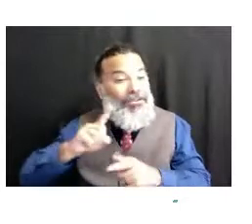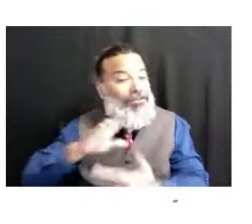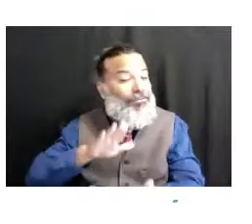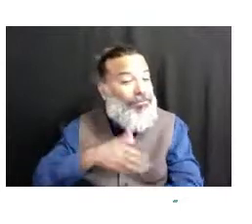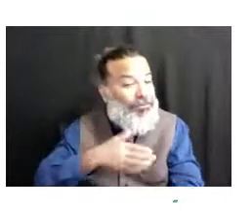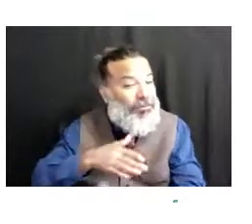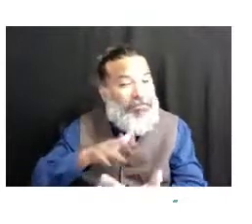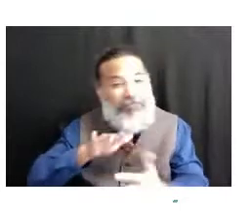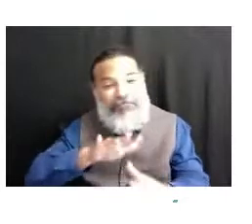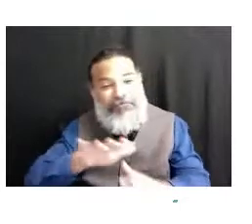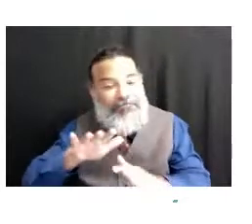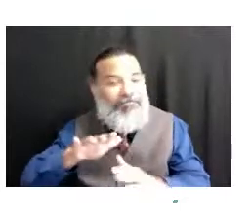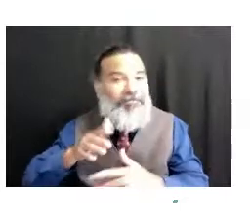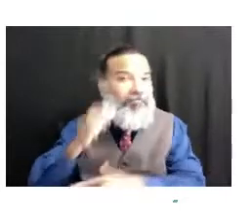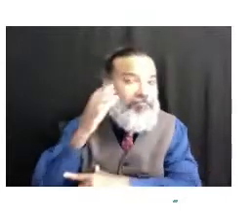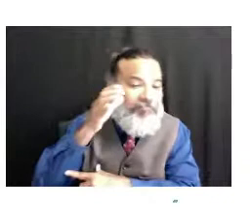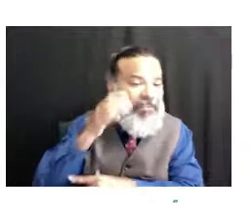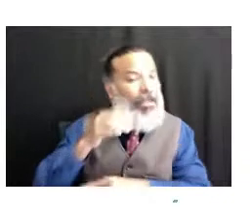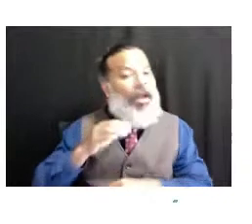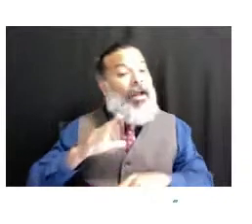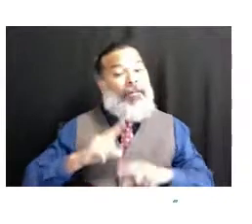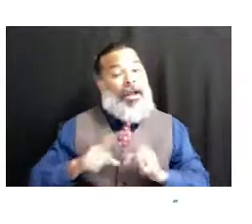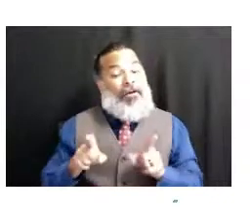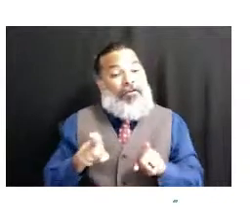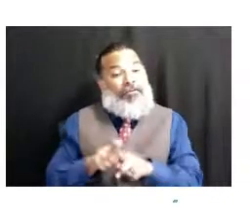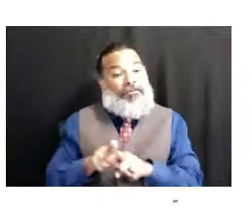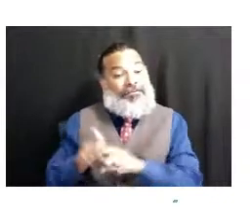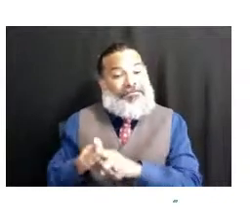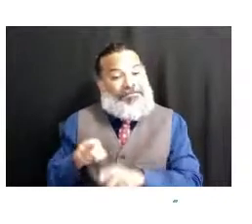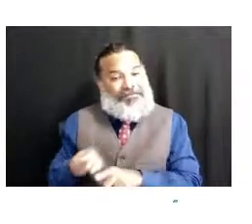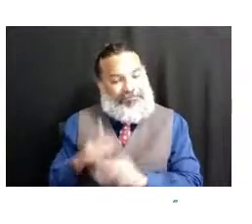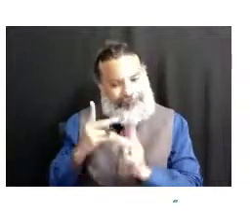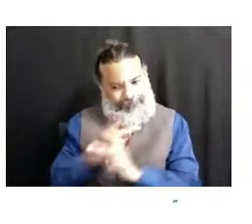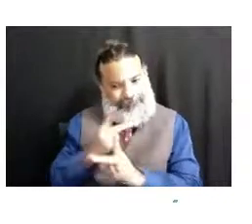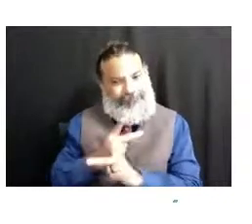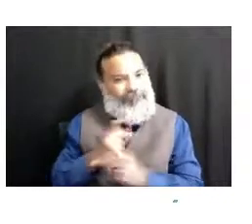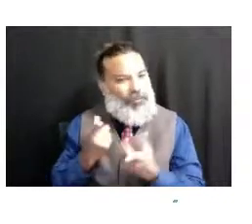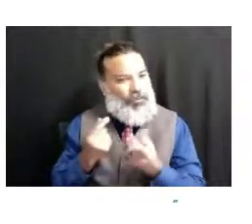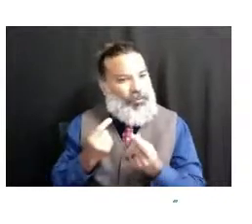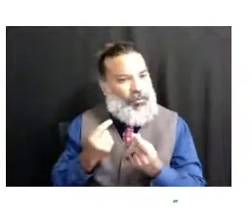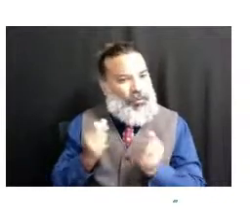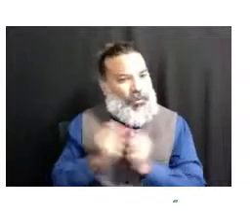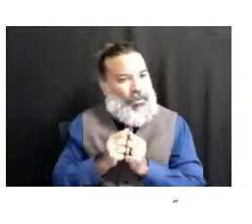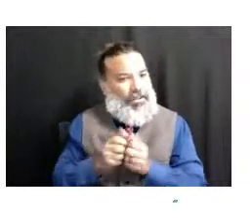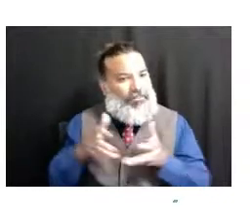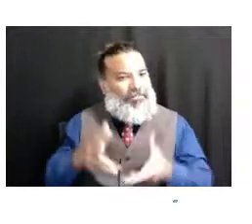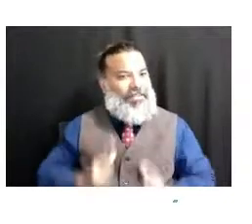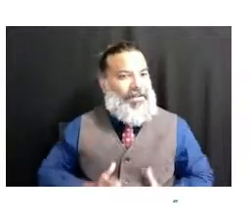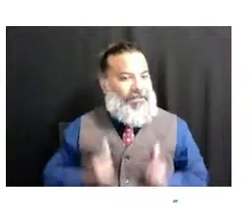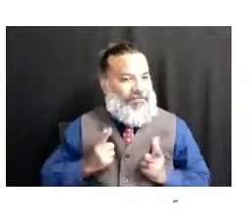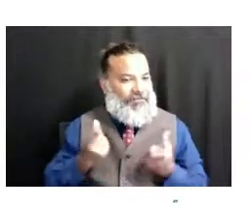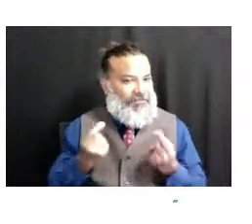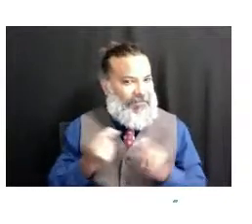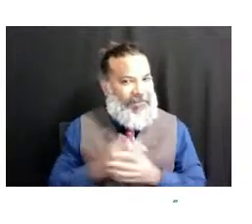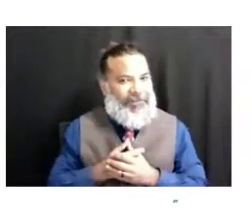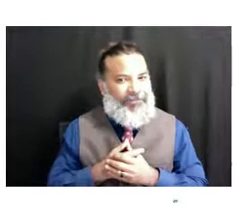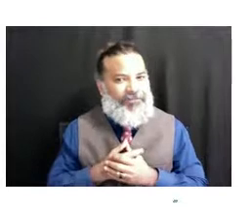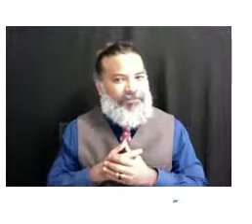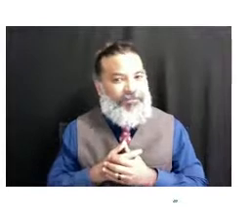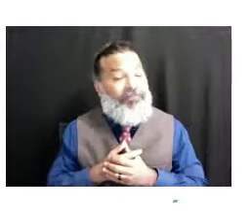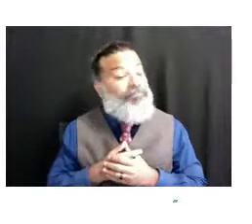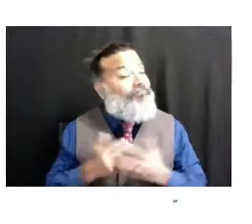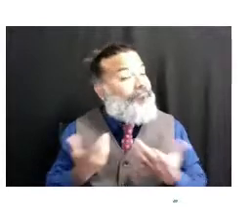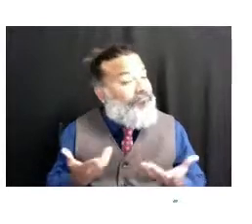musicales. But he also figured out what he was going to do with the rest of his life. And that